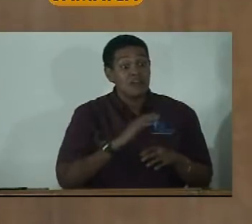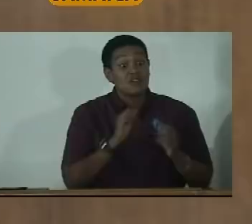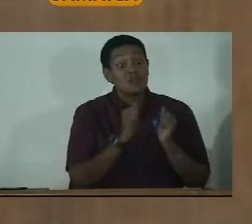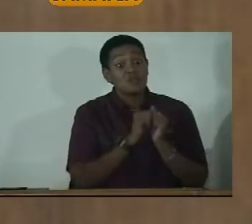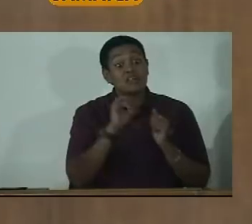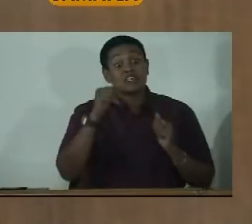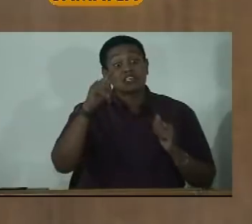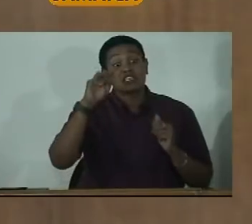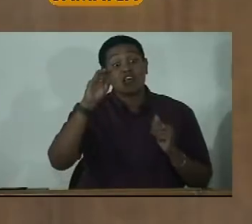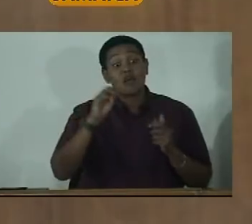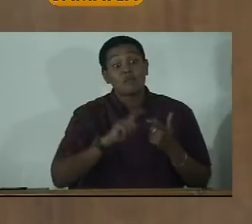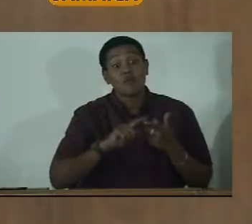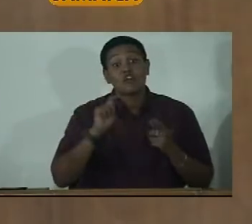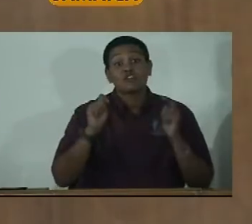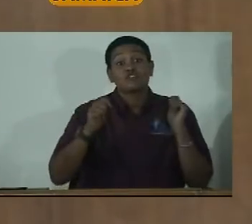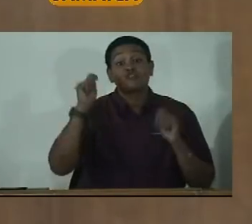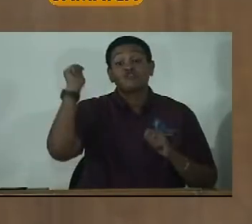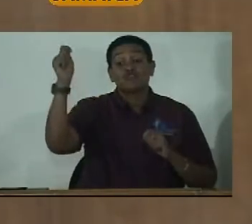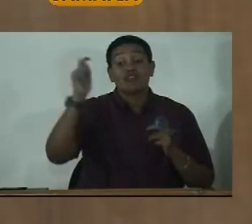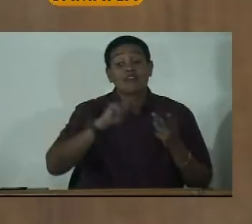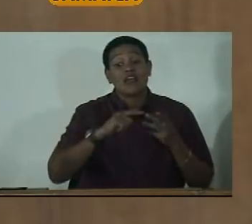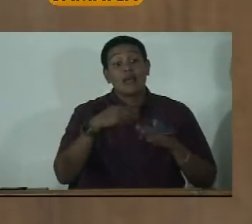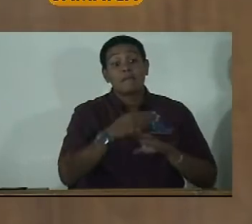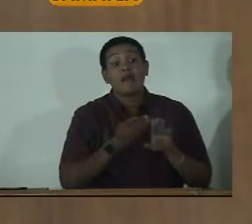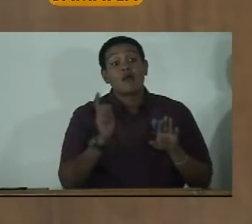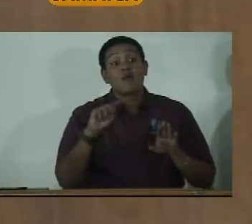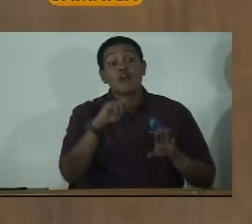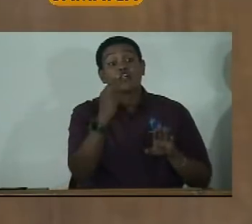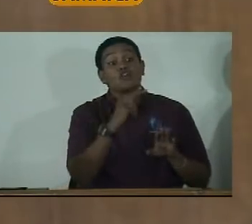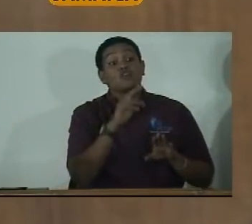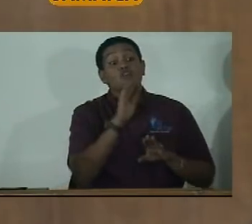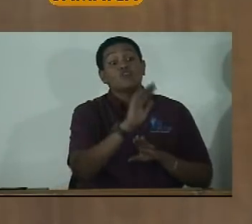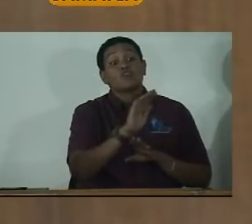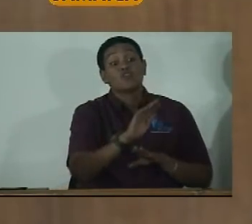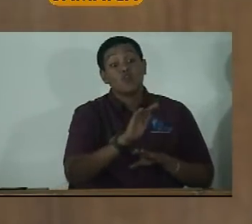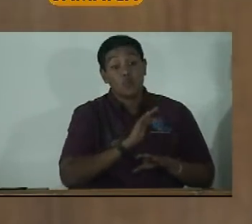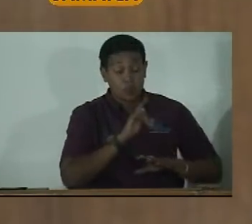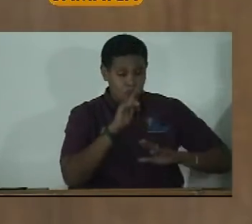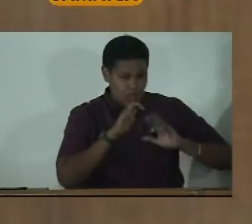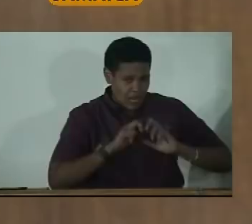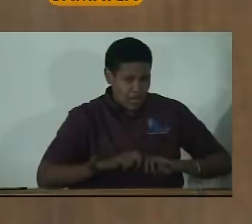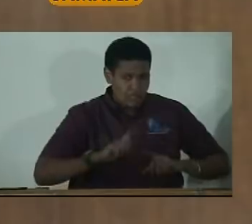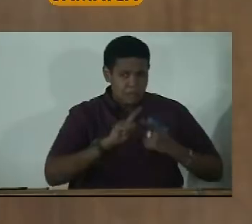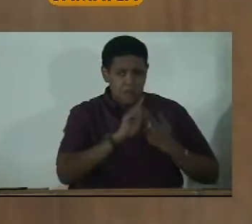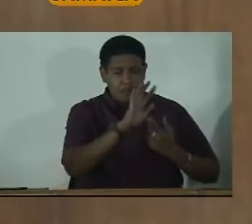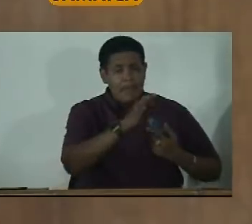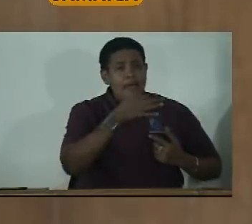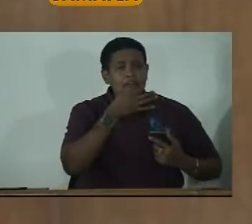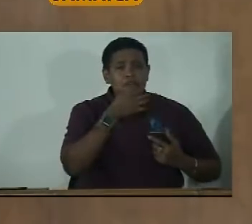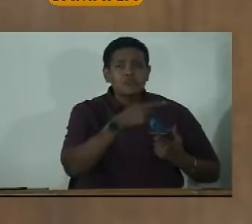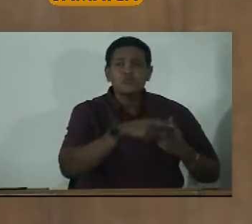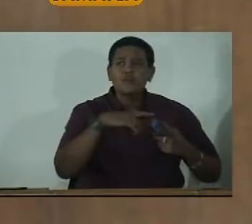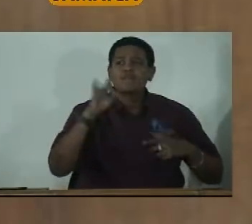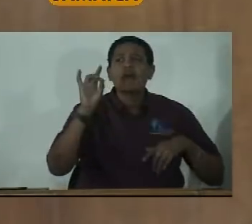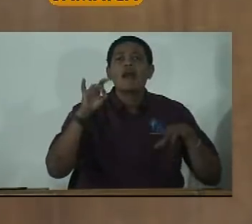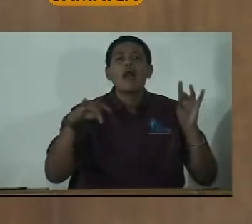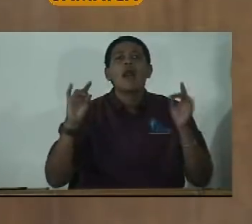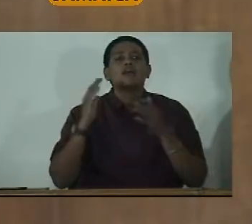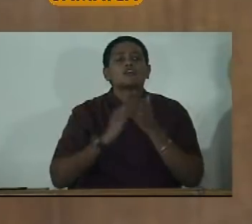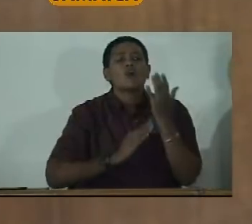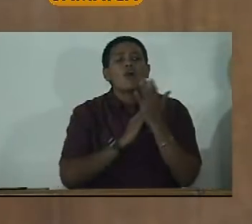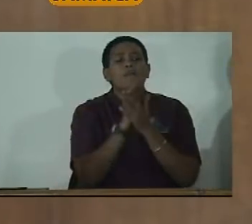into Trinidad and into Barbados, where they use their greater analysis and greater expertise to find some of